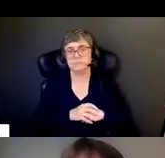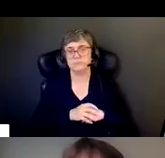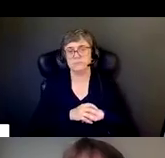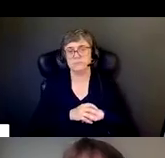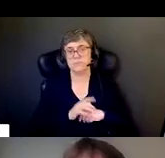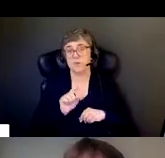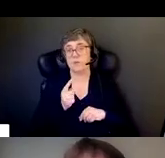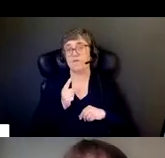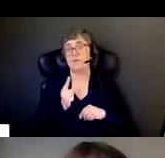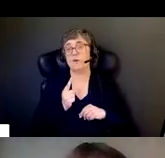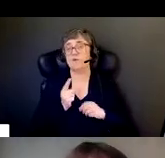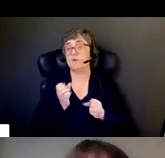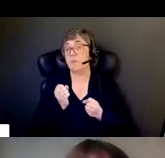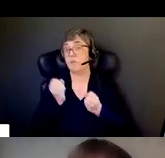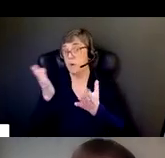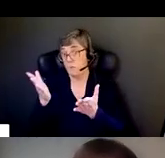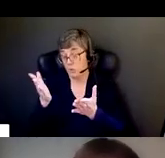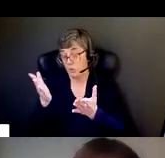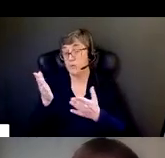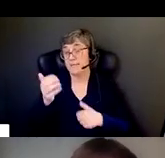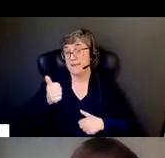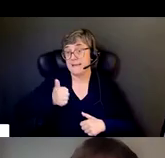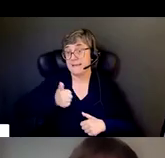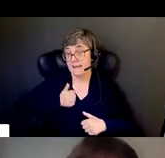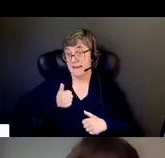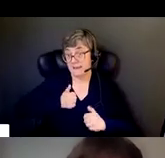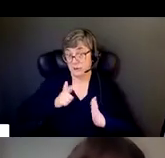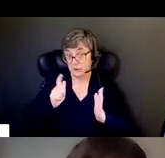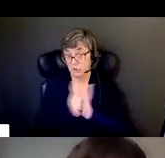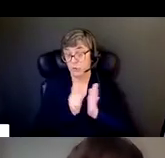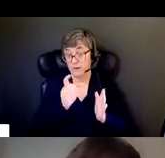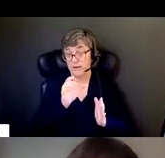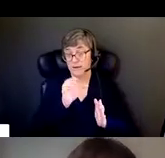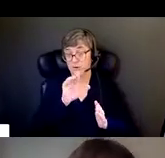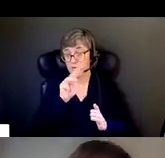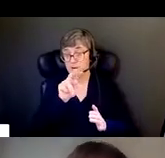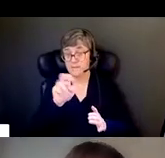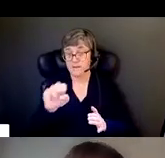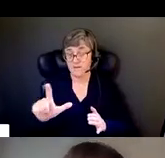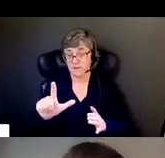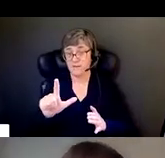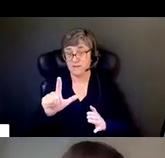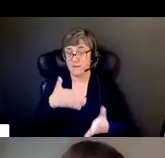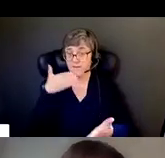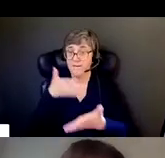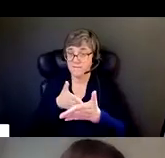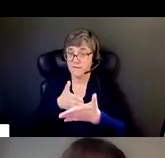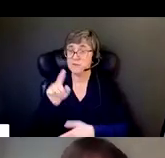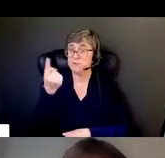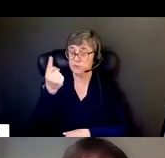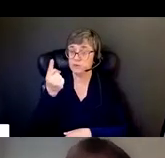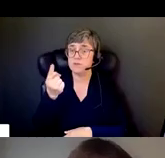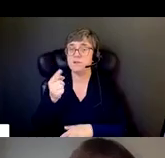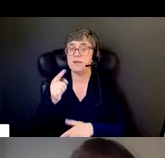criminal offense, and I emphasize brief because I know that Heather will be providing more detail about that. Before I turn to